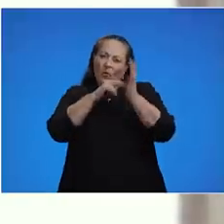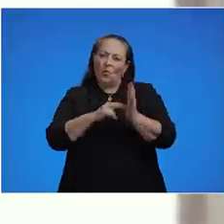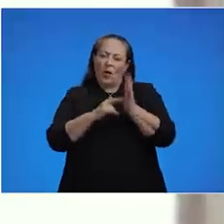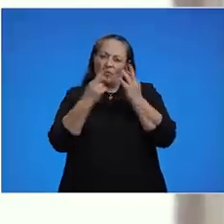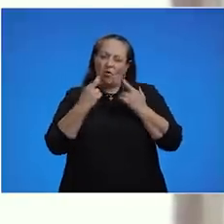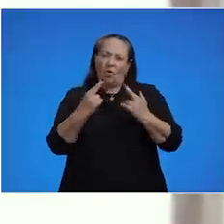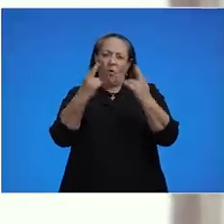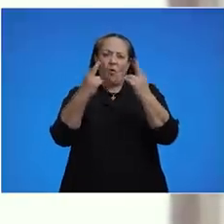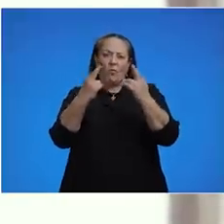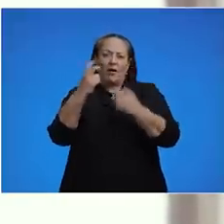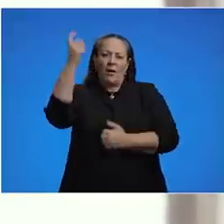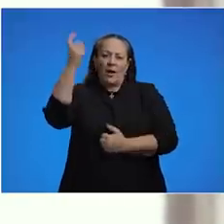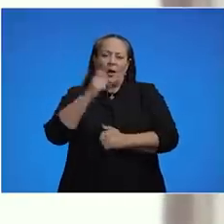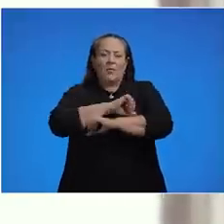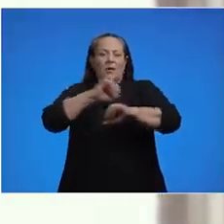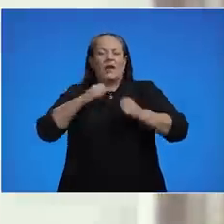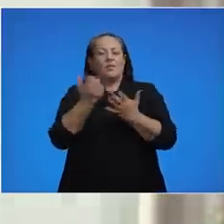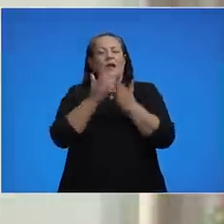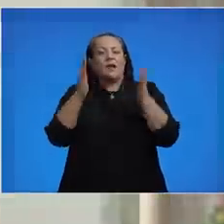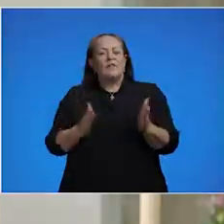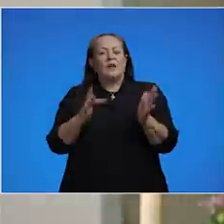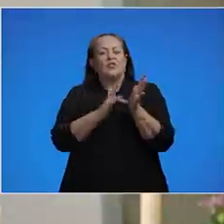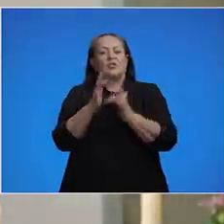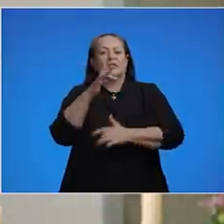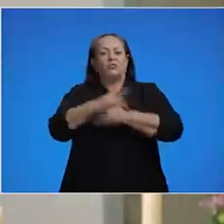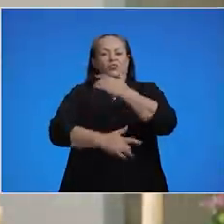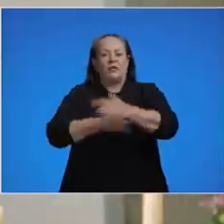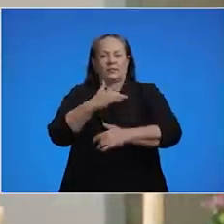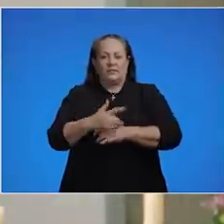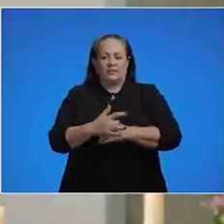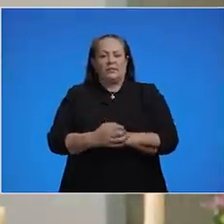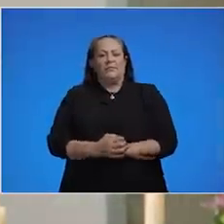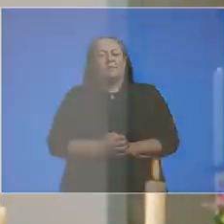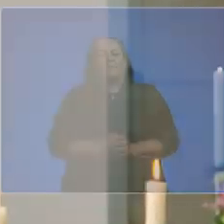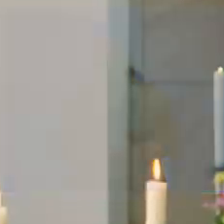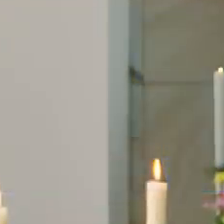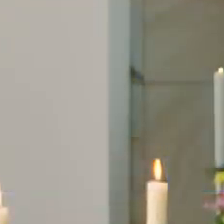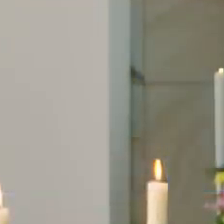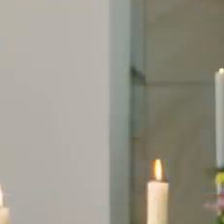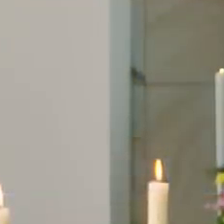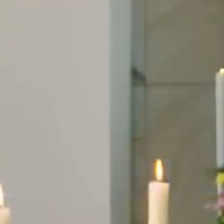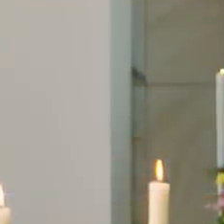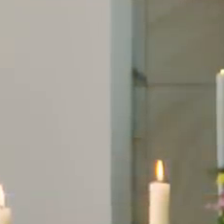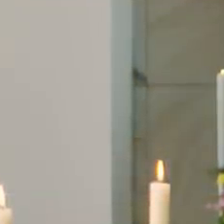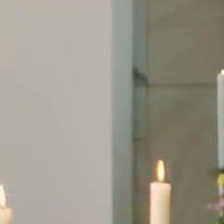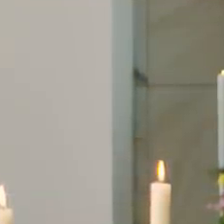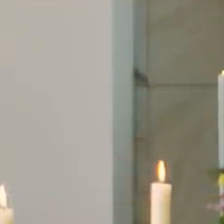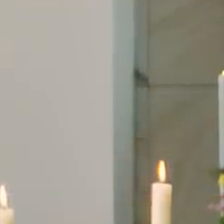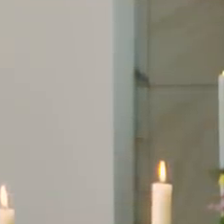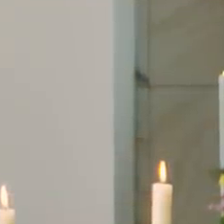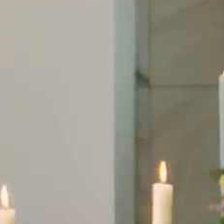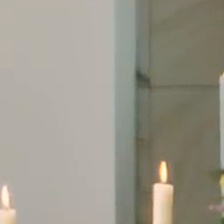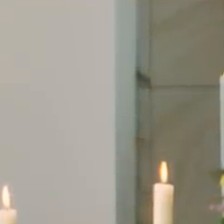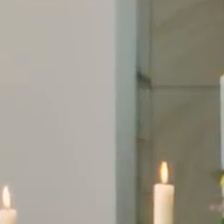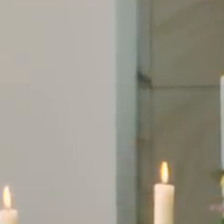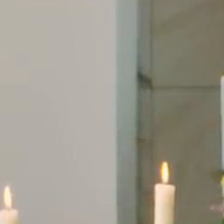we await the blessed hope and the coming of our Savior, Jesus Christ. For the kingdom, the power, and the glory are